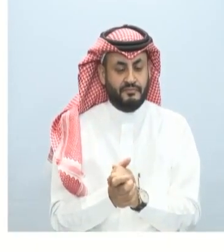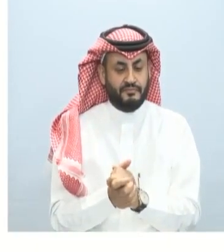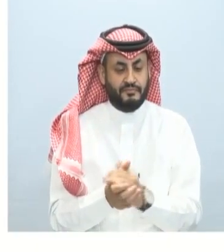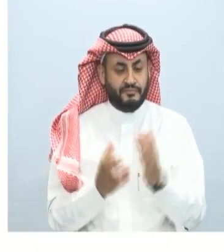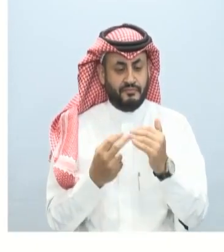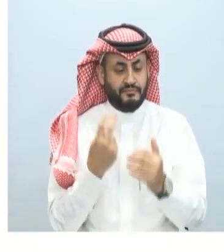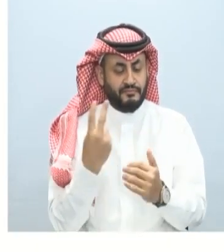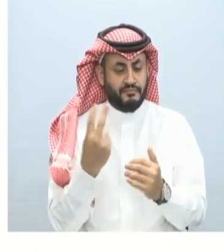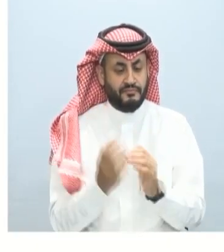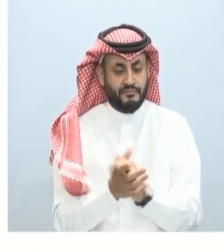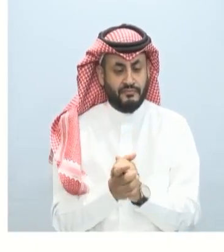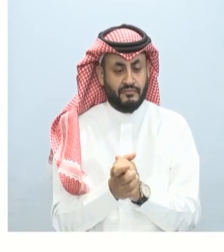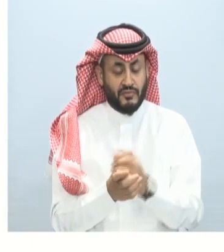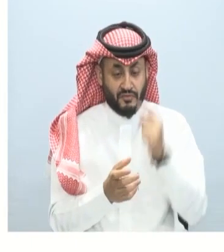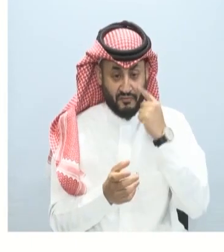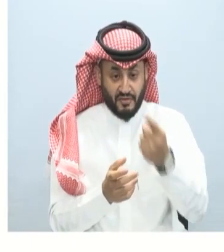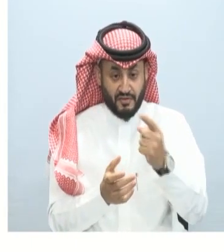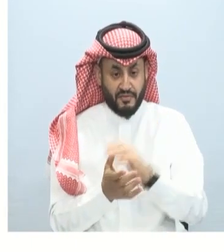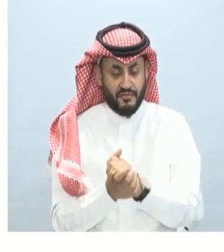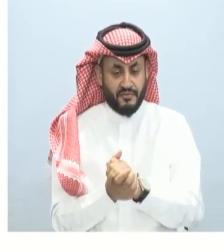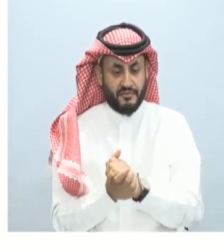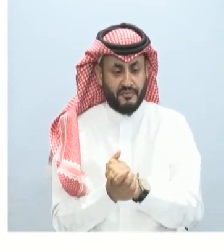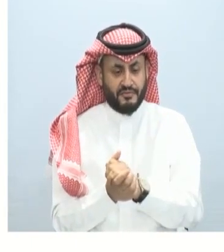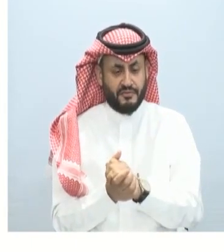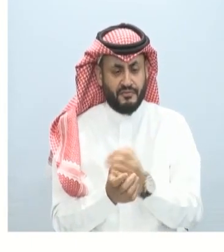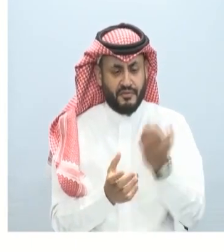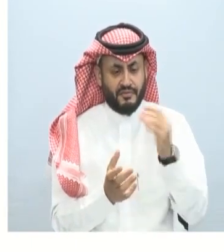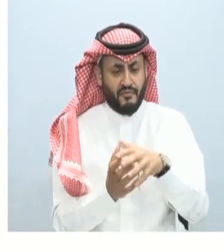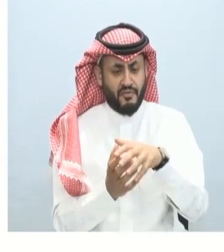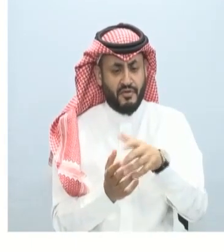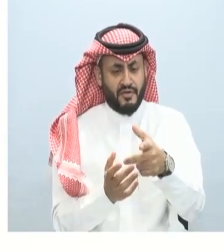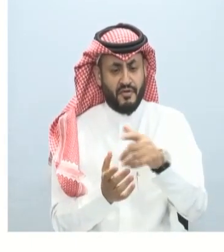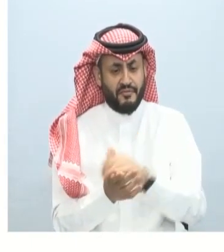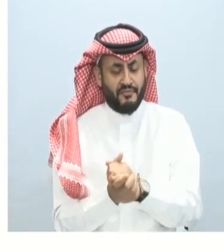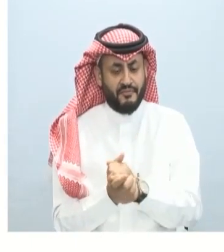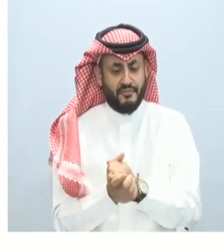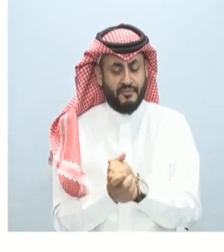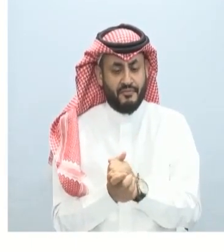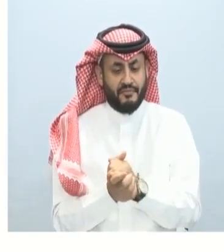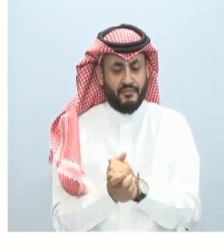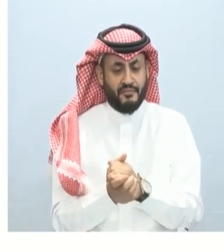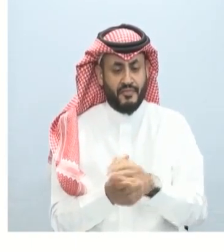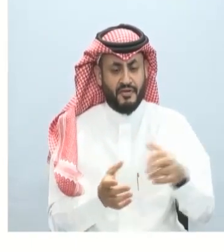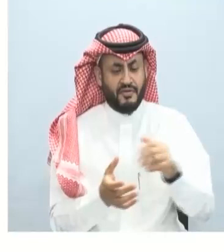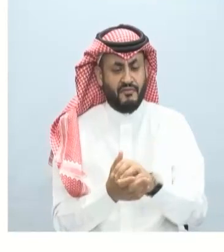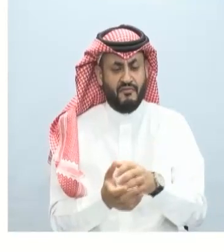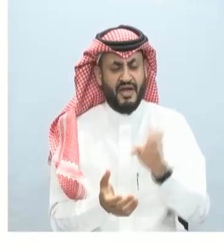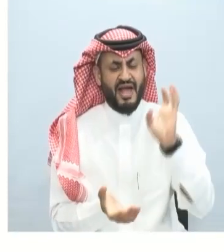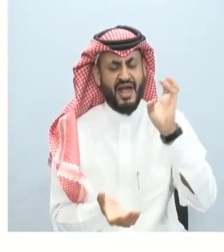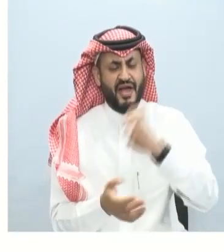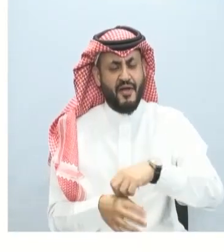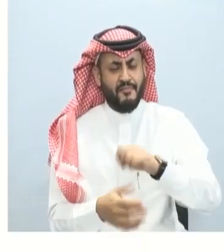Now some predators, do you remember the word predators? We took it also in unit 1. Now we said, for example, tigers are predators.